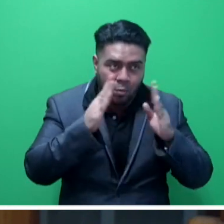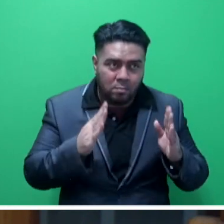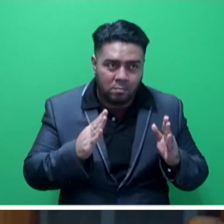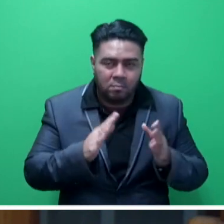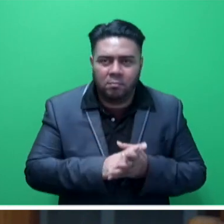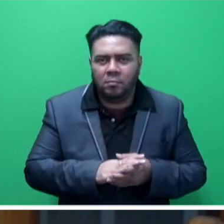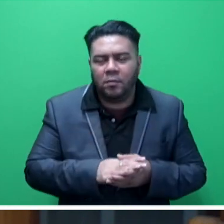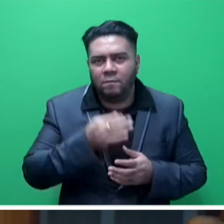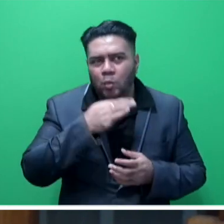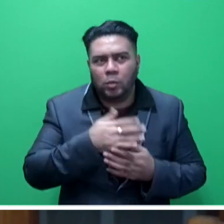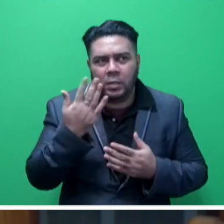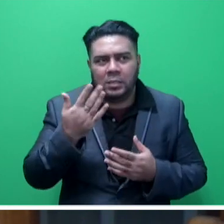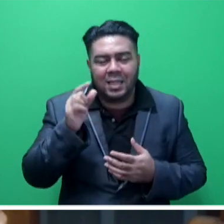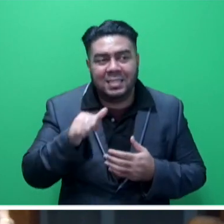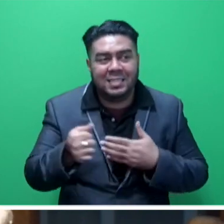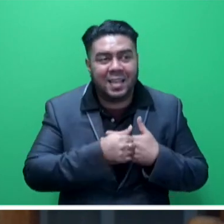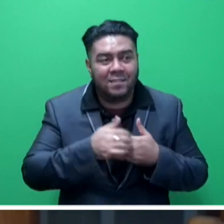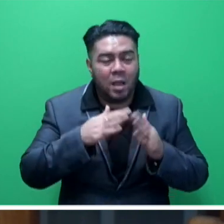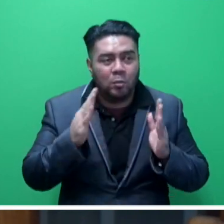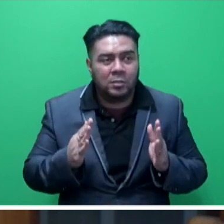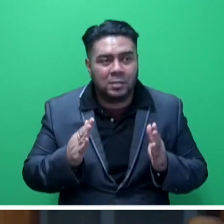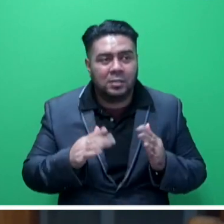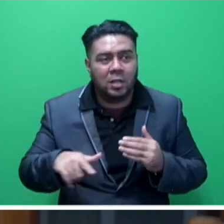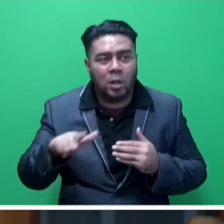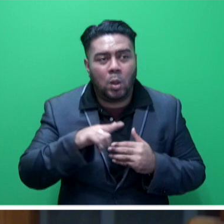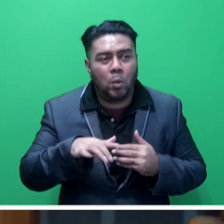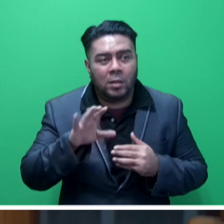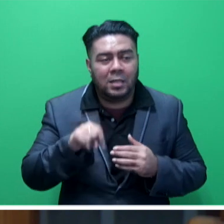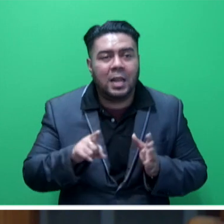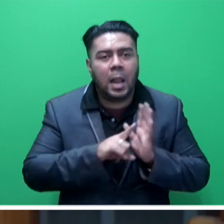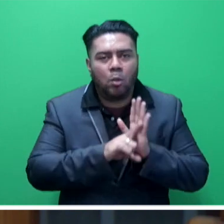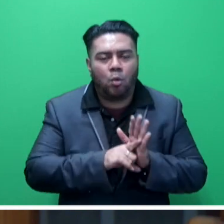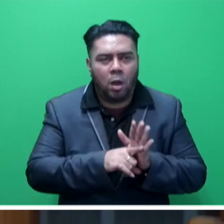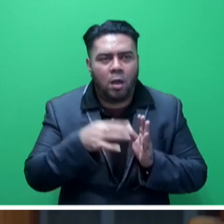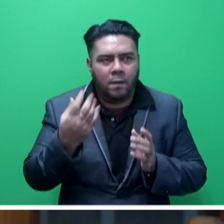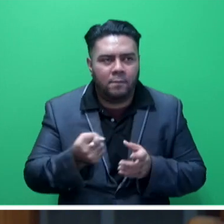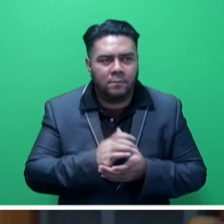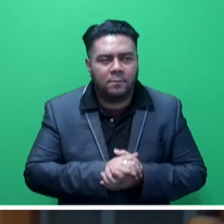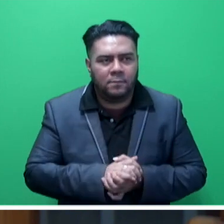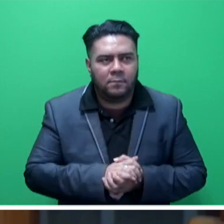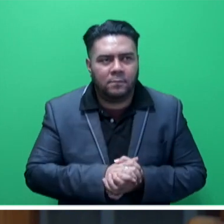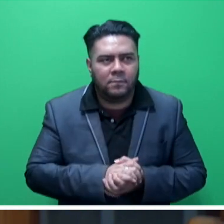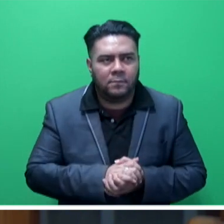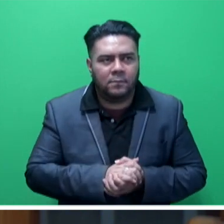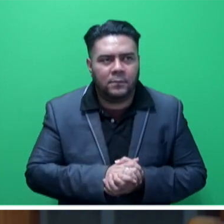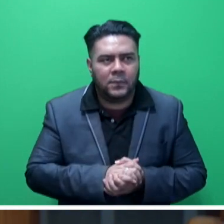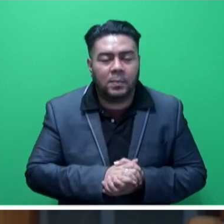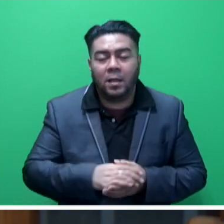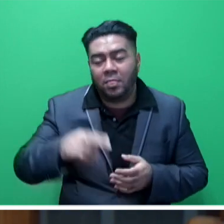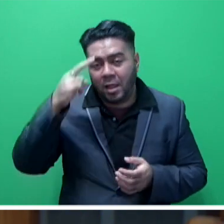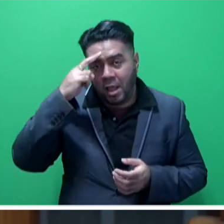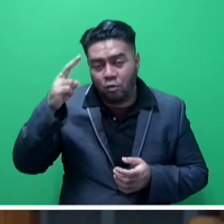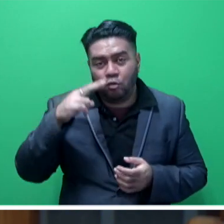addressed to. And this safe house is located in Lautoka. Mr. Speaker, the National Domestic